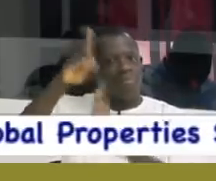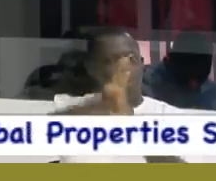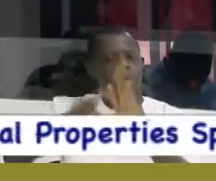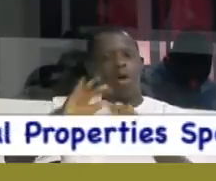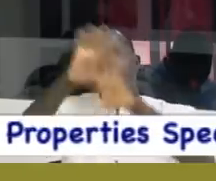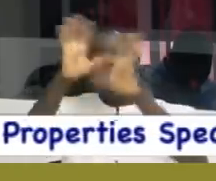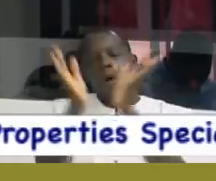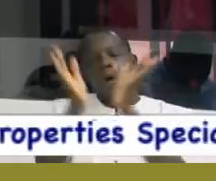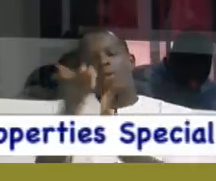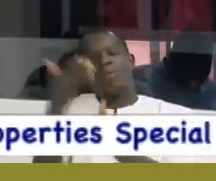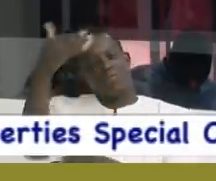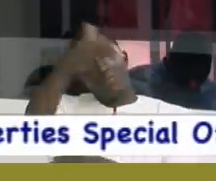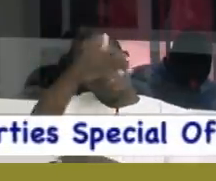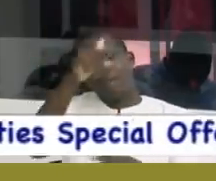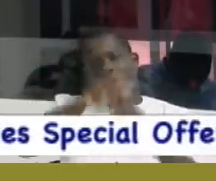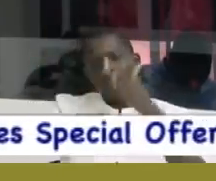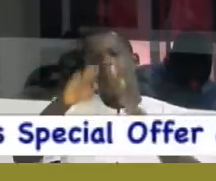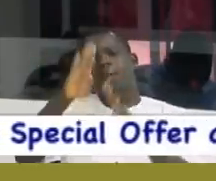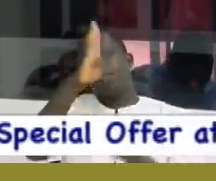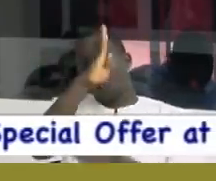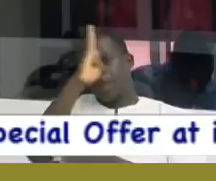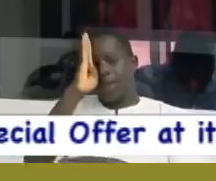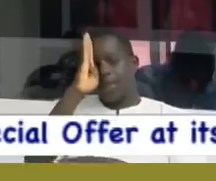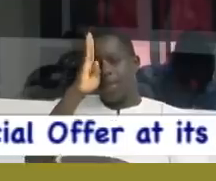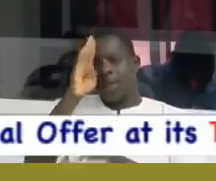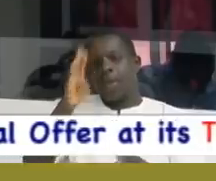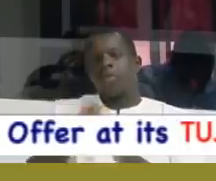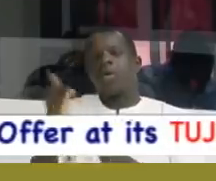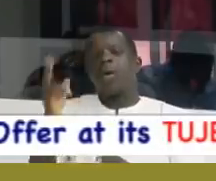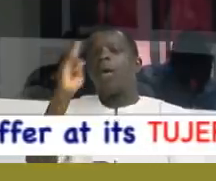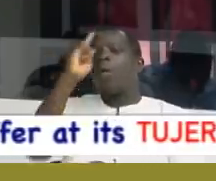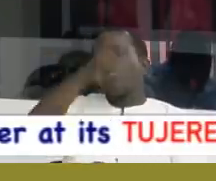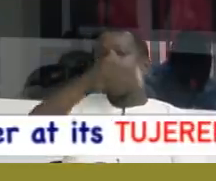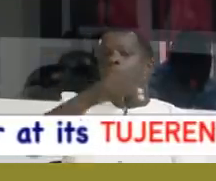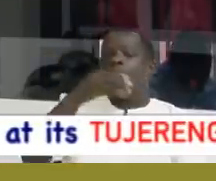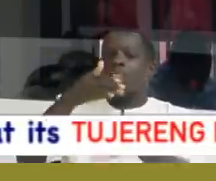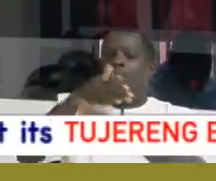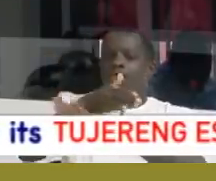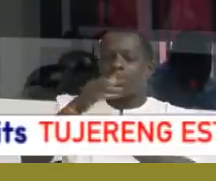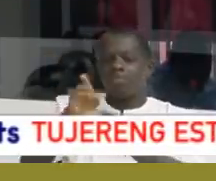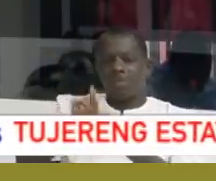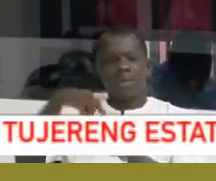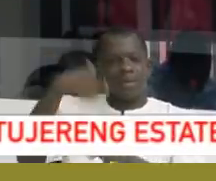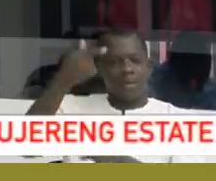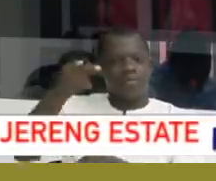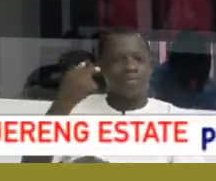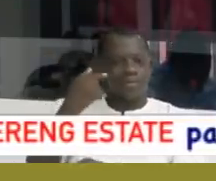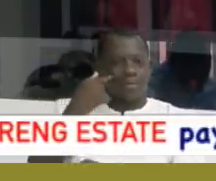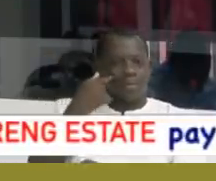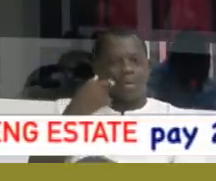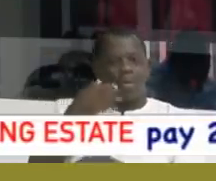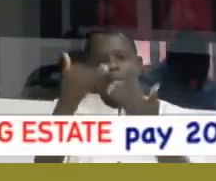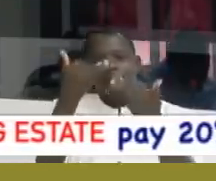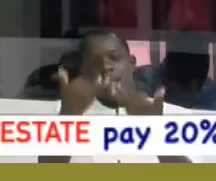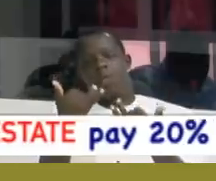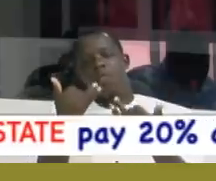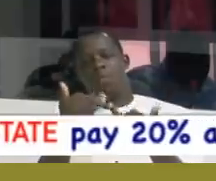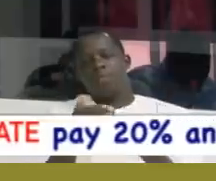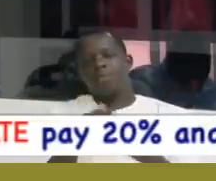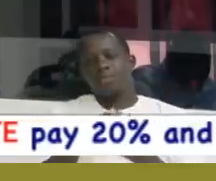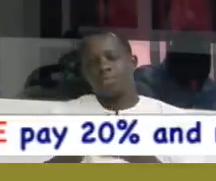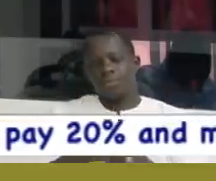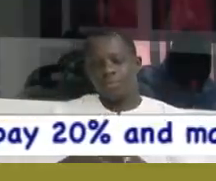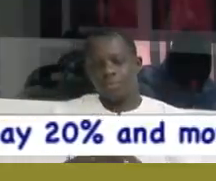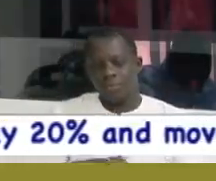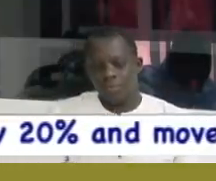Brikama. And we came home late. It must have been in the following days. Now, Jami had told... Yes, sir.